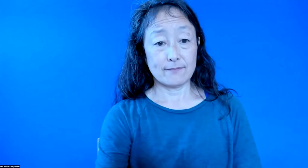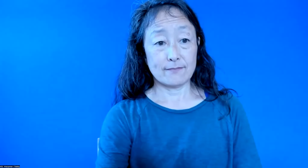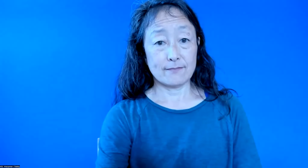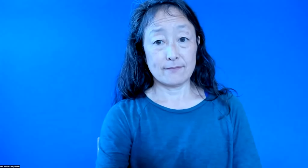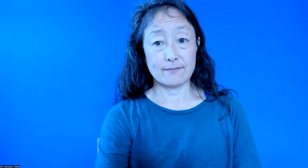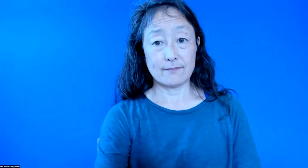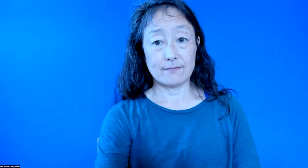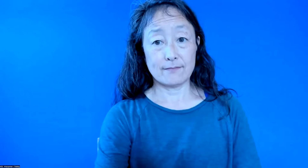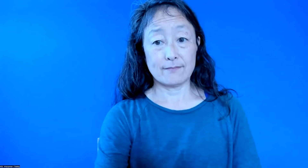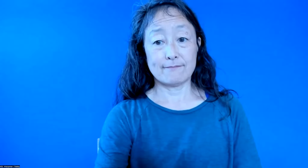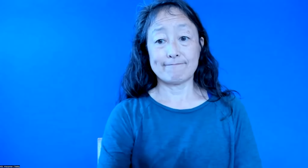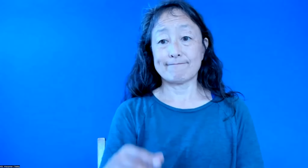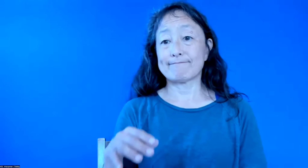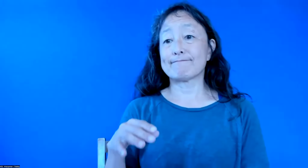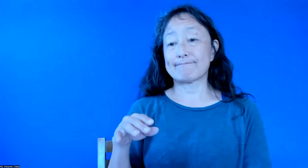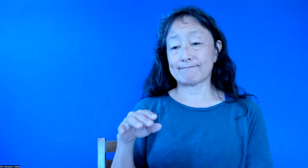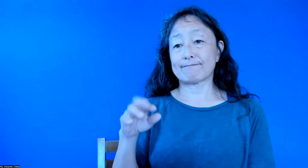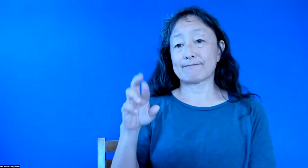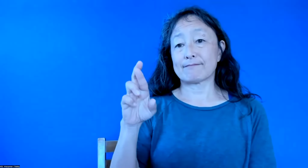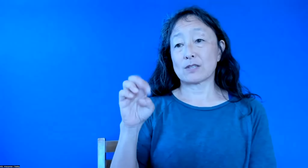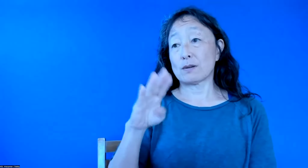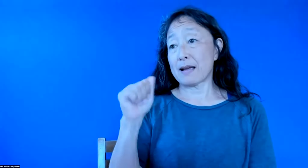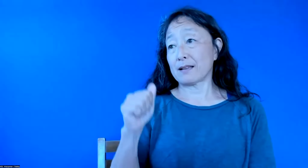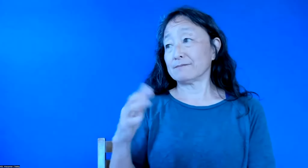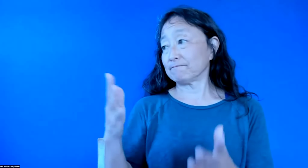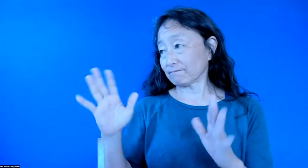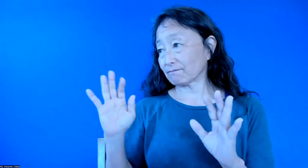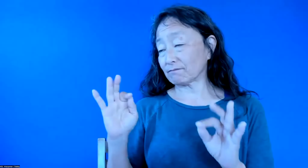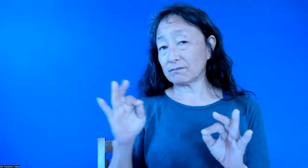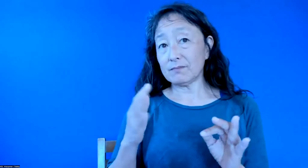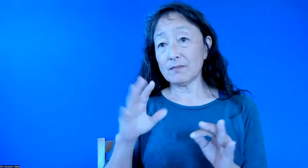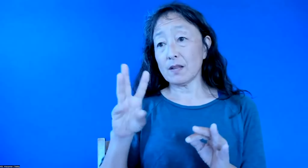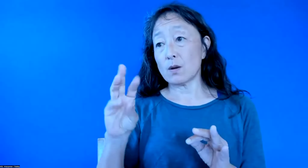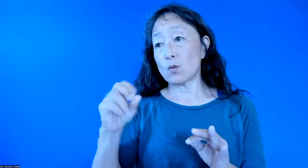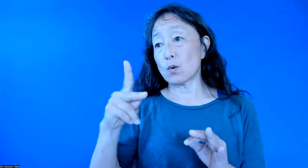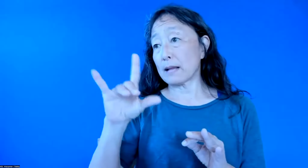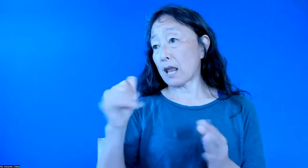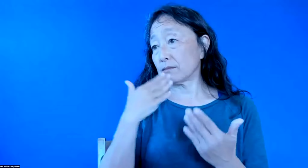Opula Mary, yes. I'm gonna just pause to see if other folks want to chime in.